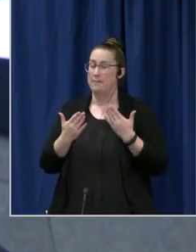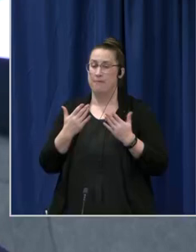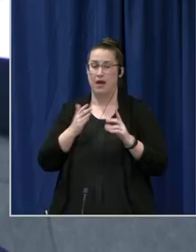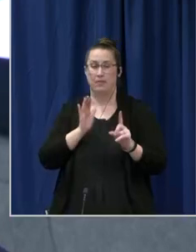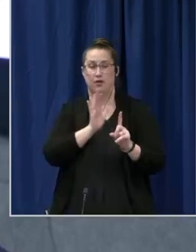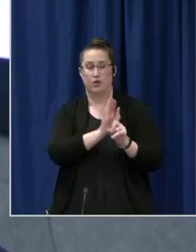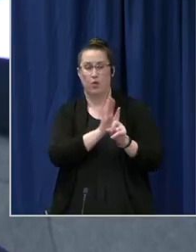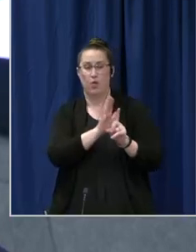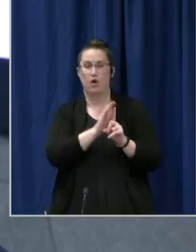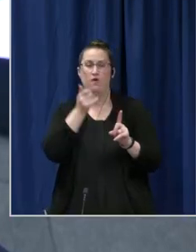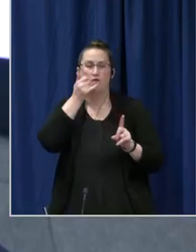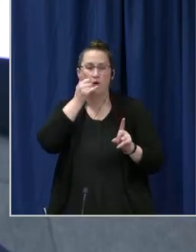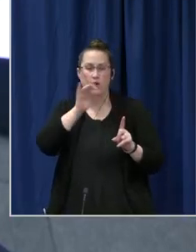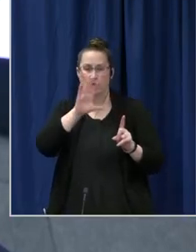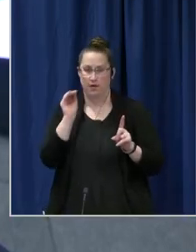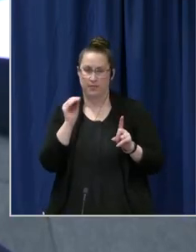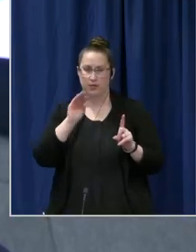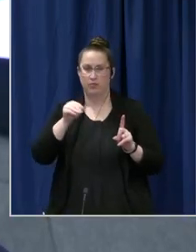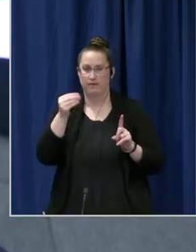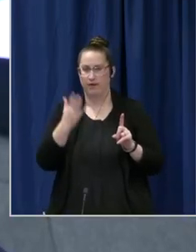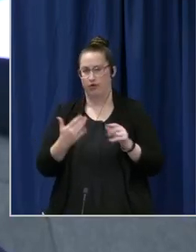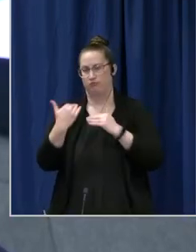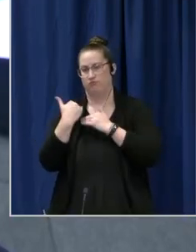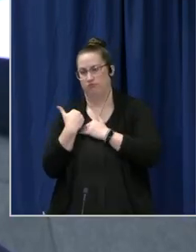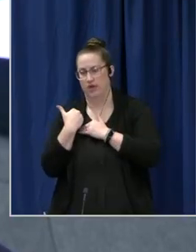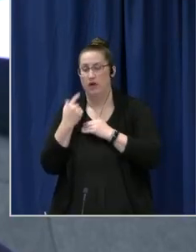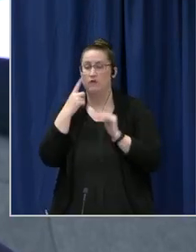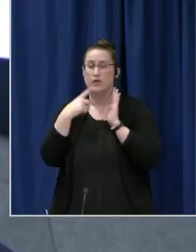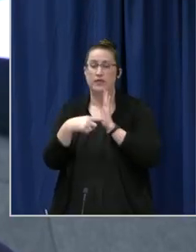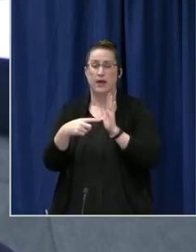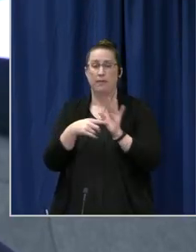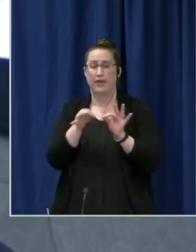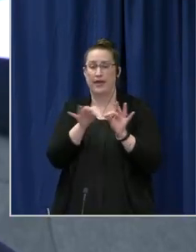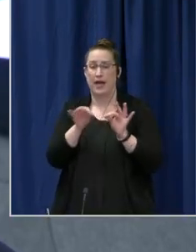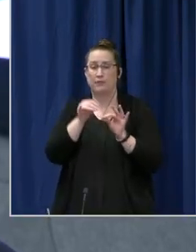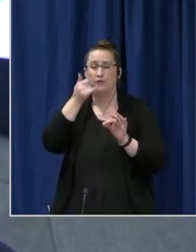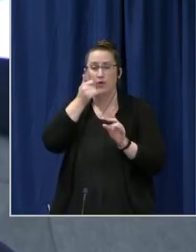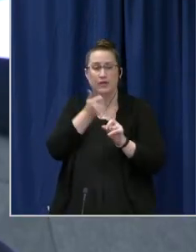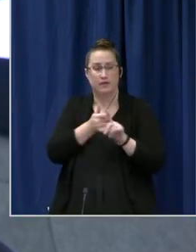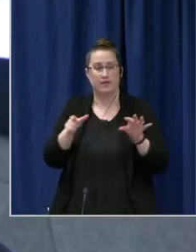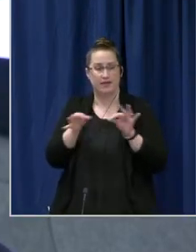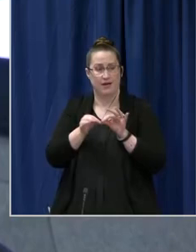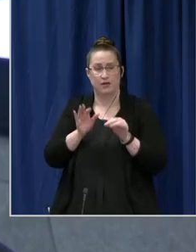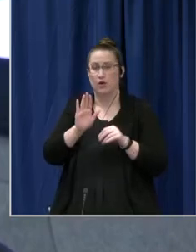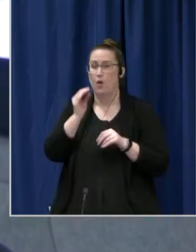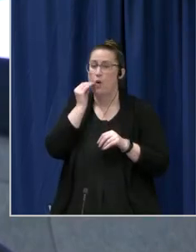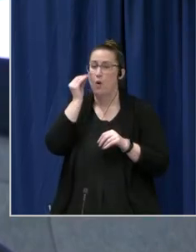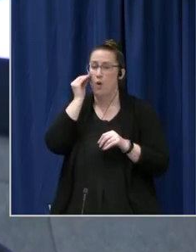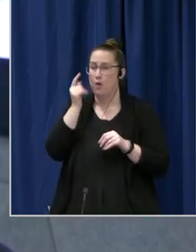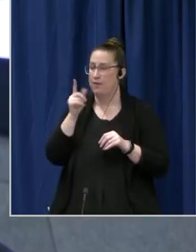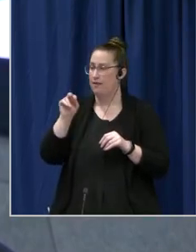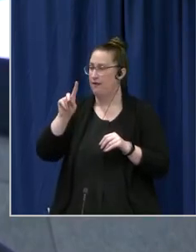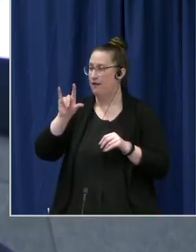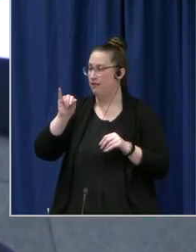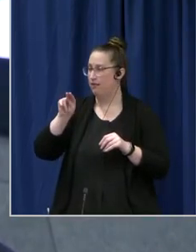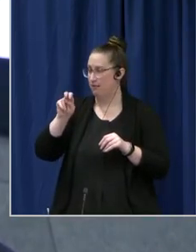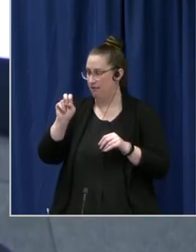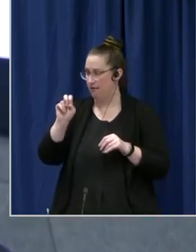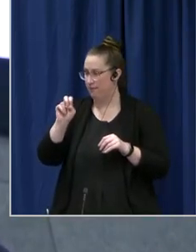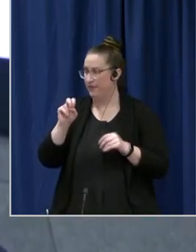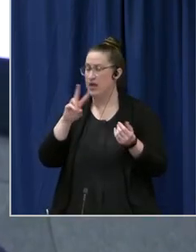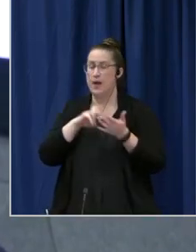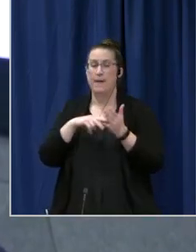underlying telecom provider if, for example, the caption phone is simply connected to the home landline service. In that case,